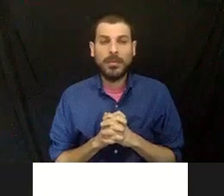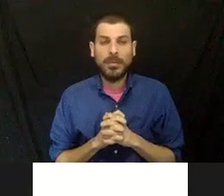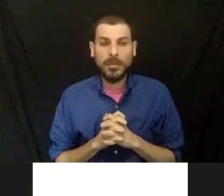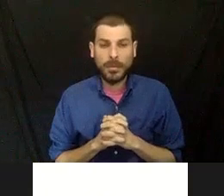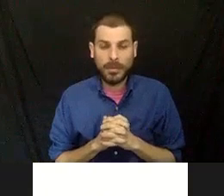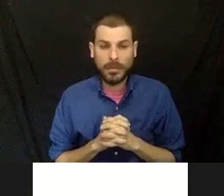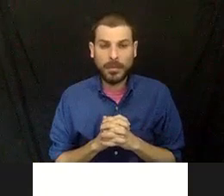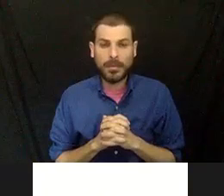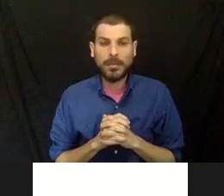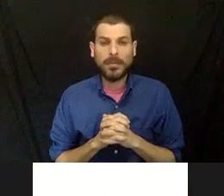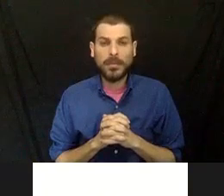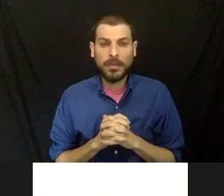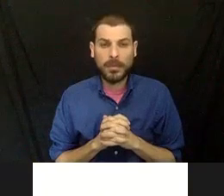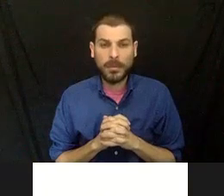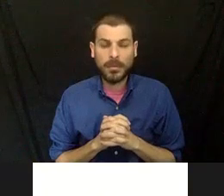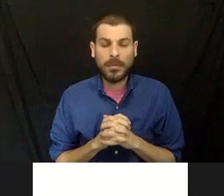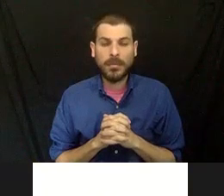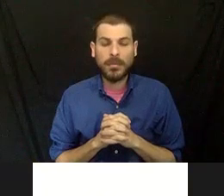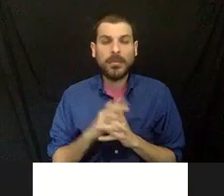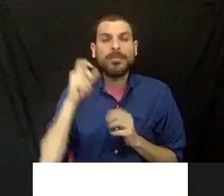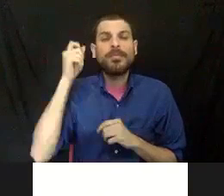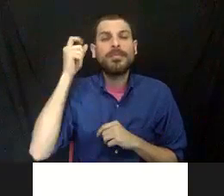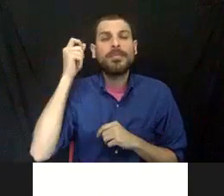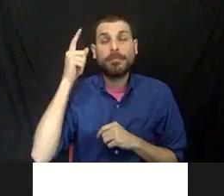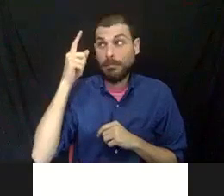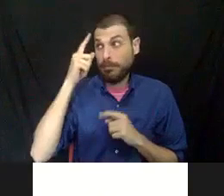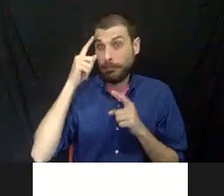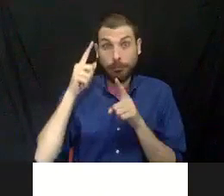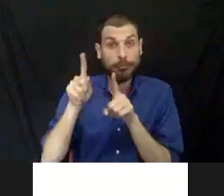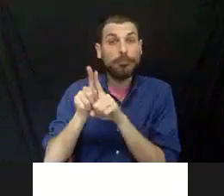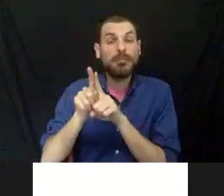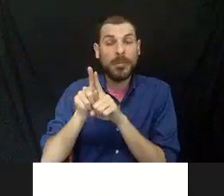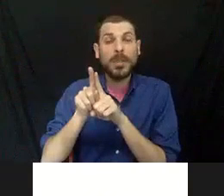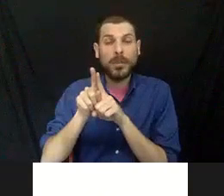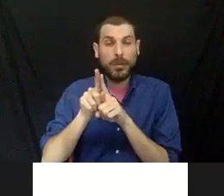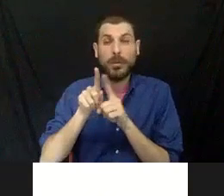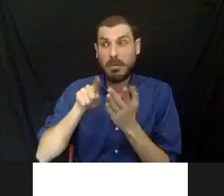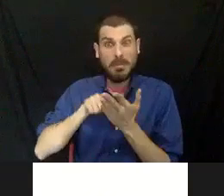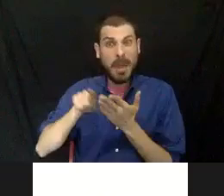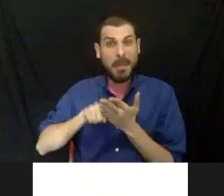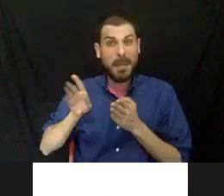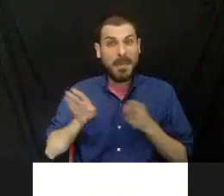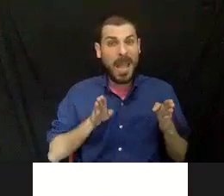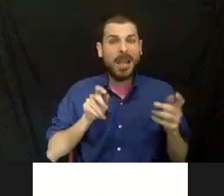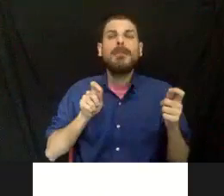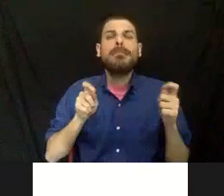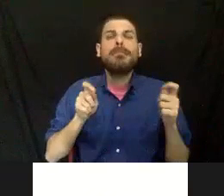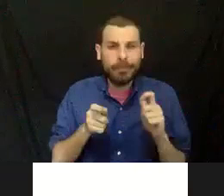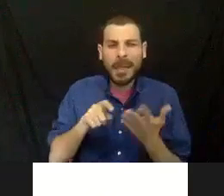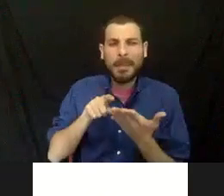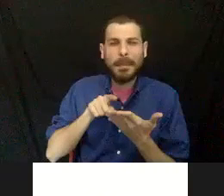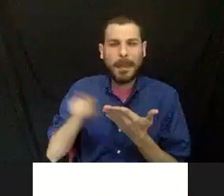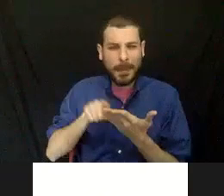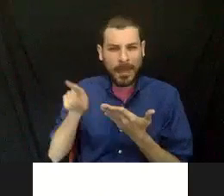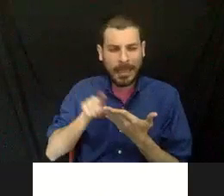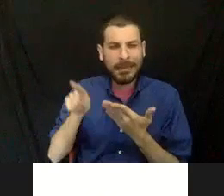let's see, and as long as you go into your repayment plan, maybe it's a income contingent repayment plan,